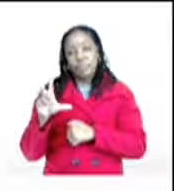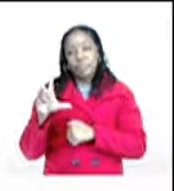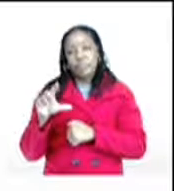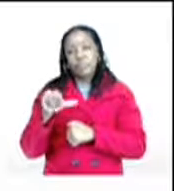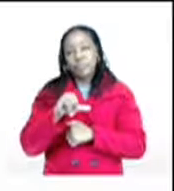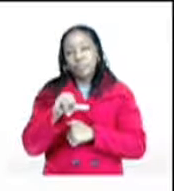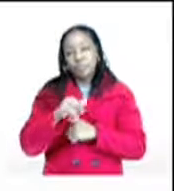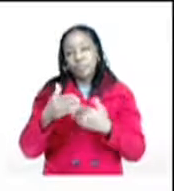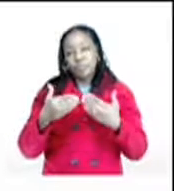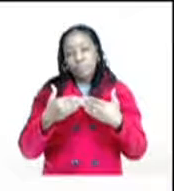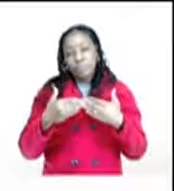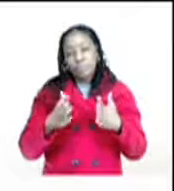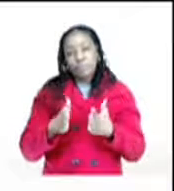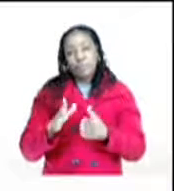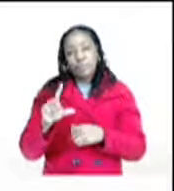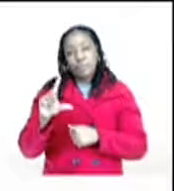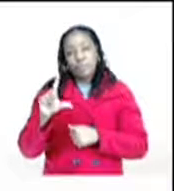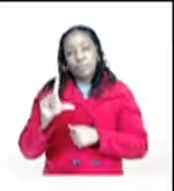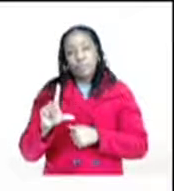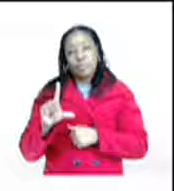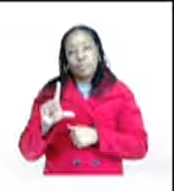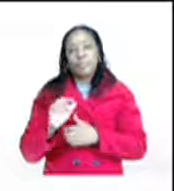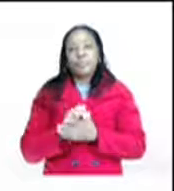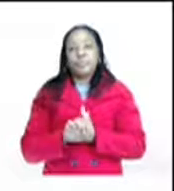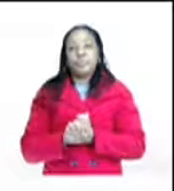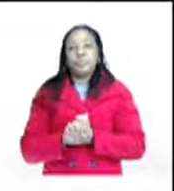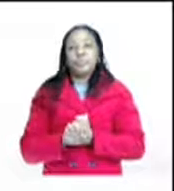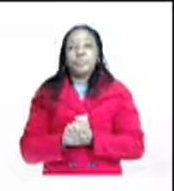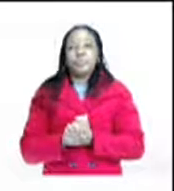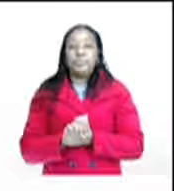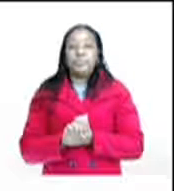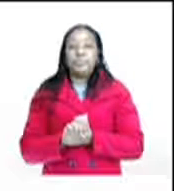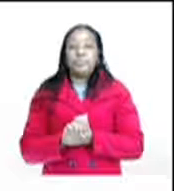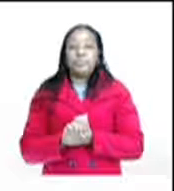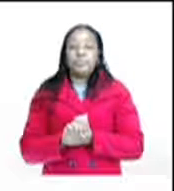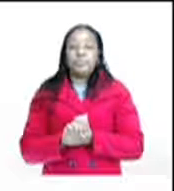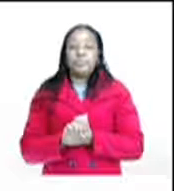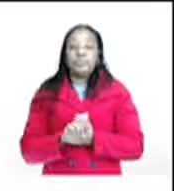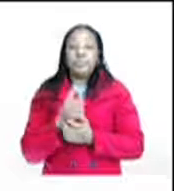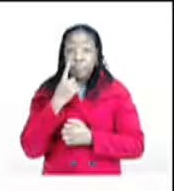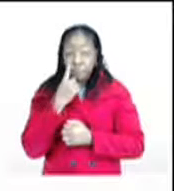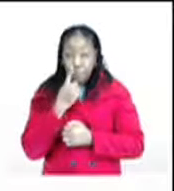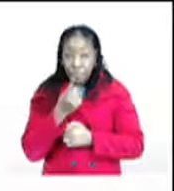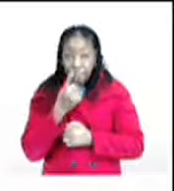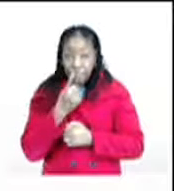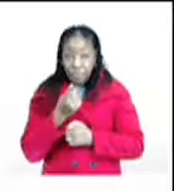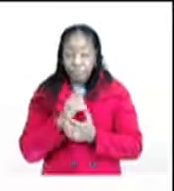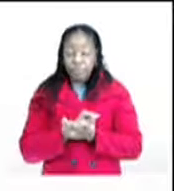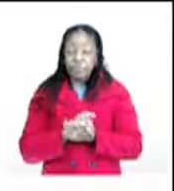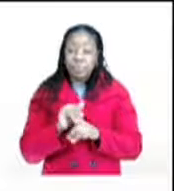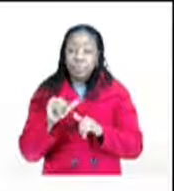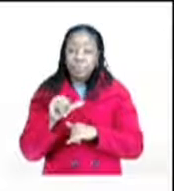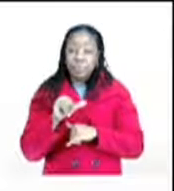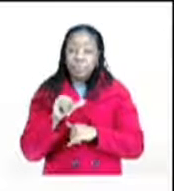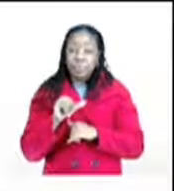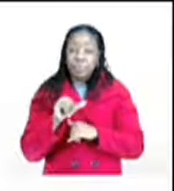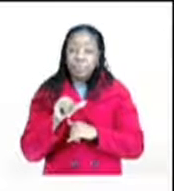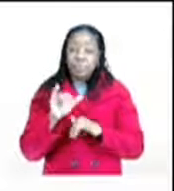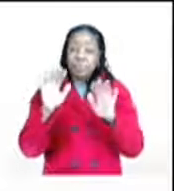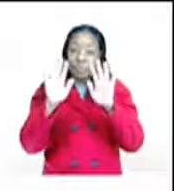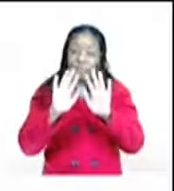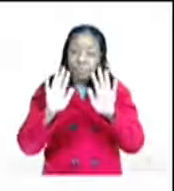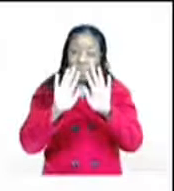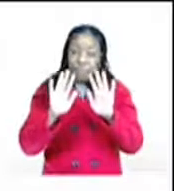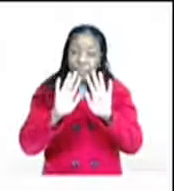lamp, lid. Now look for the pictures and color in the pictures that start